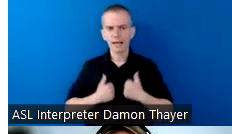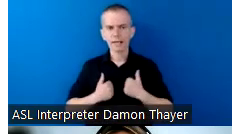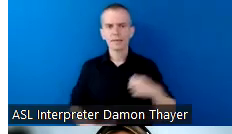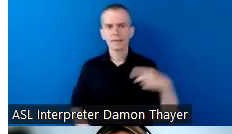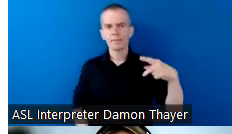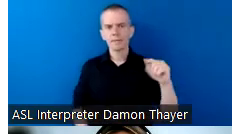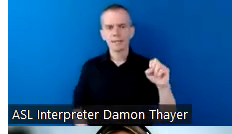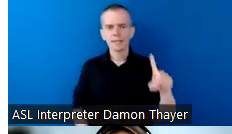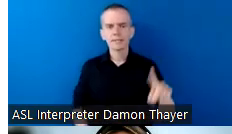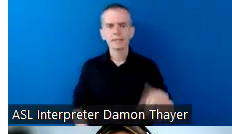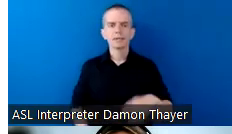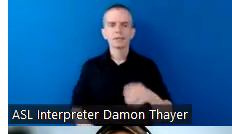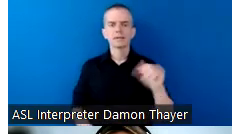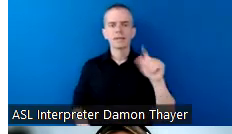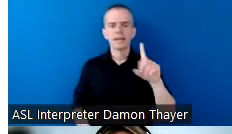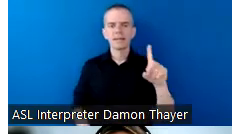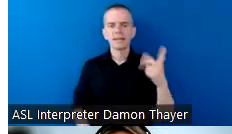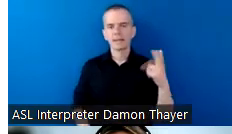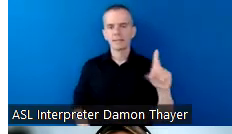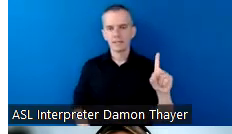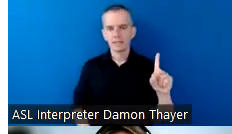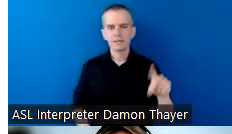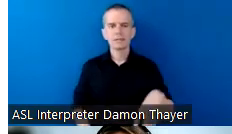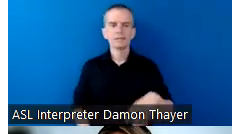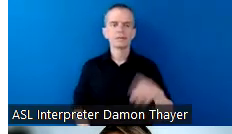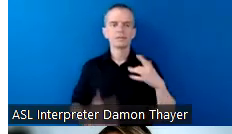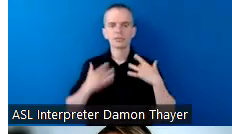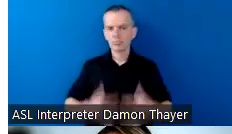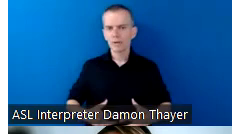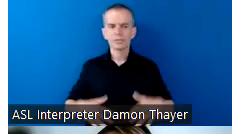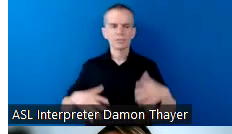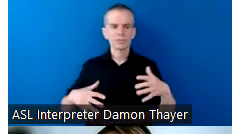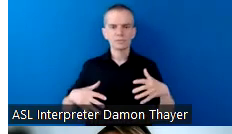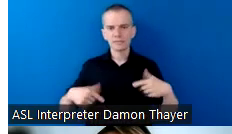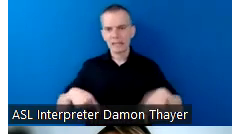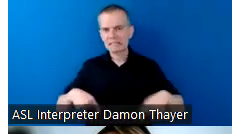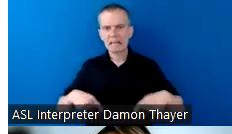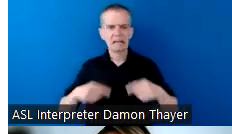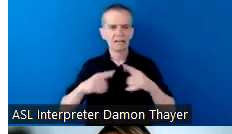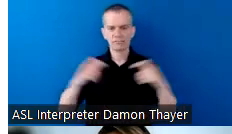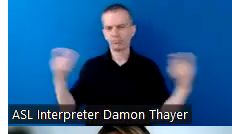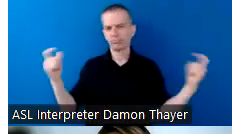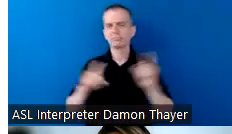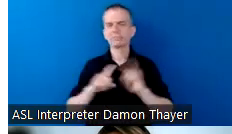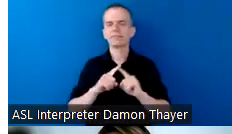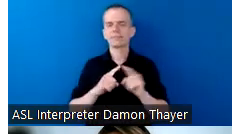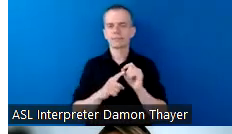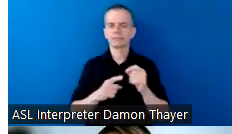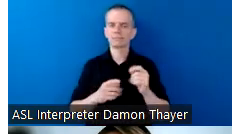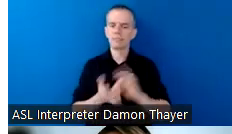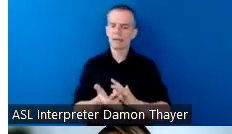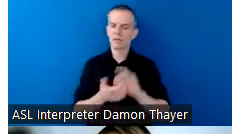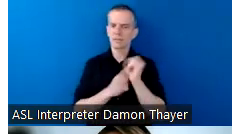stress disorder, attention deficit hyperactivity disorder, depression, anxiety, etc. Right? There's lots of different conditions that would